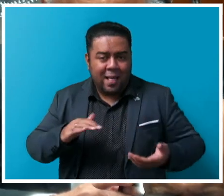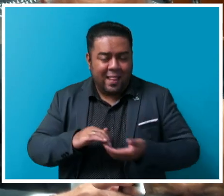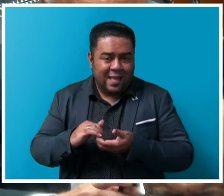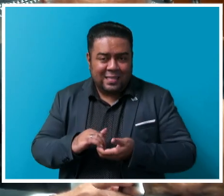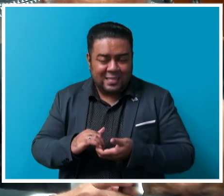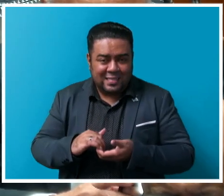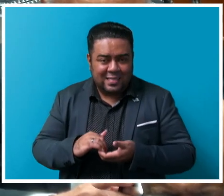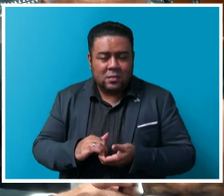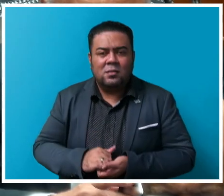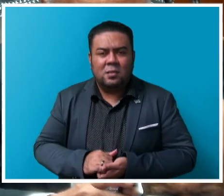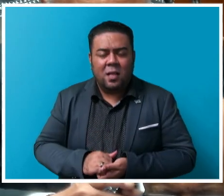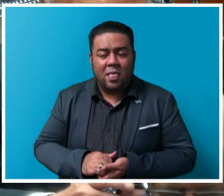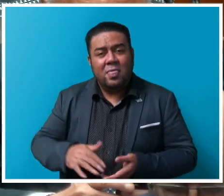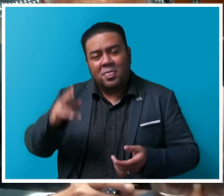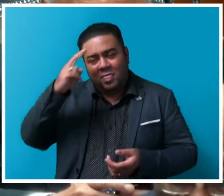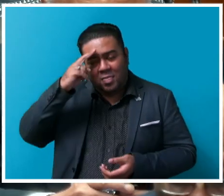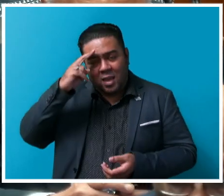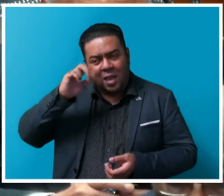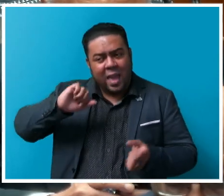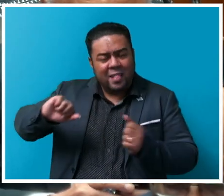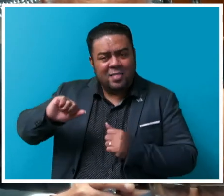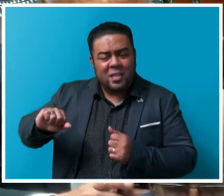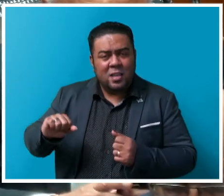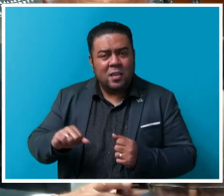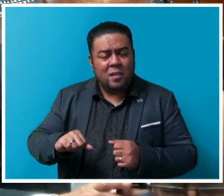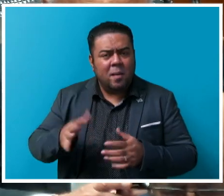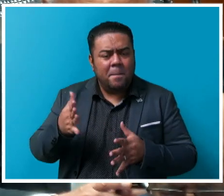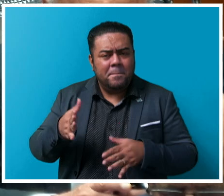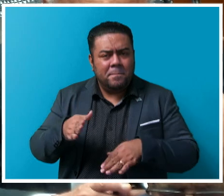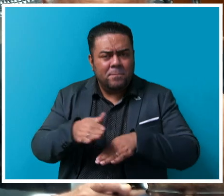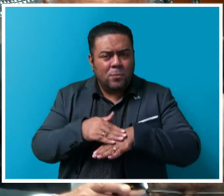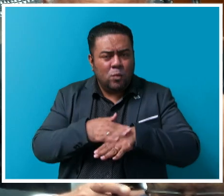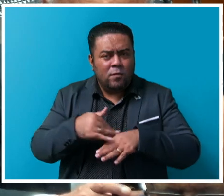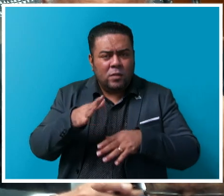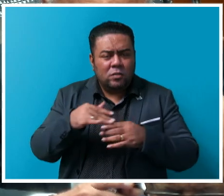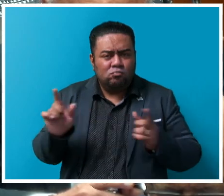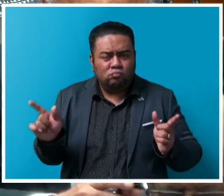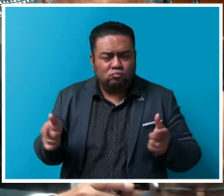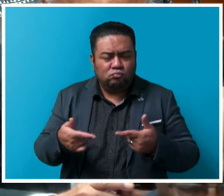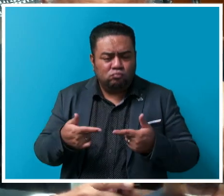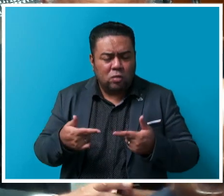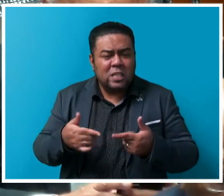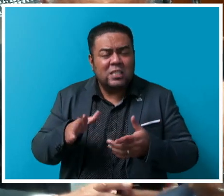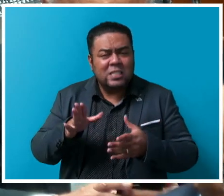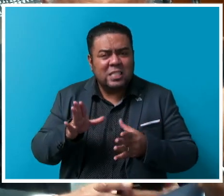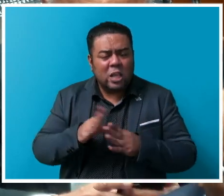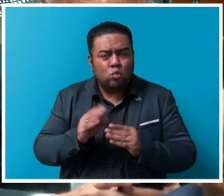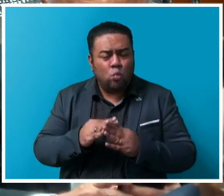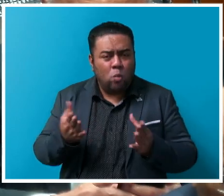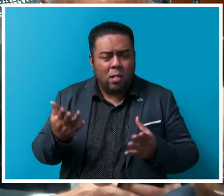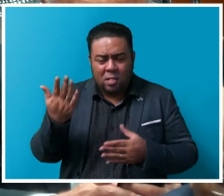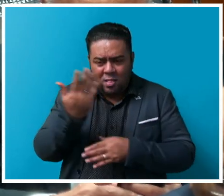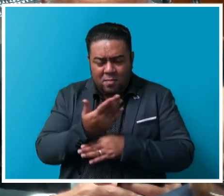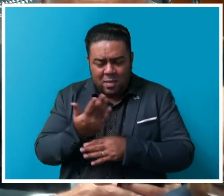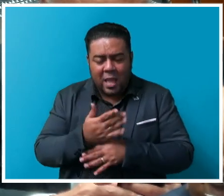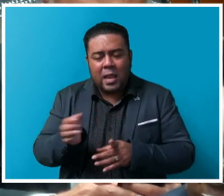National Anti-Pornography Task Force as a means of combating pornography, online sexual exploitation,